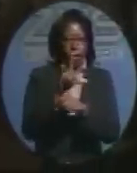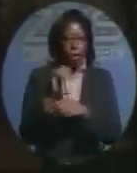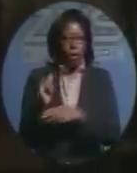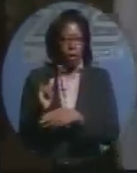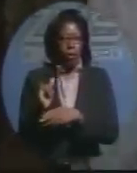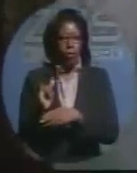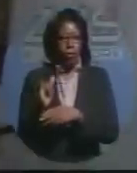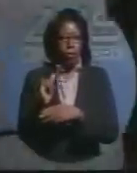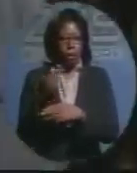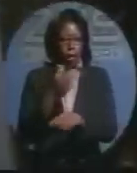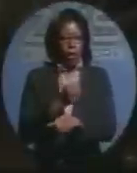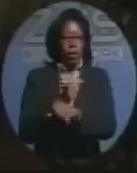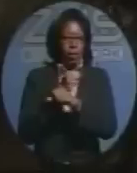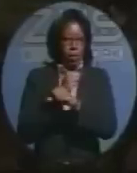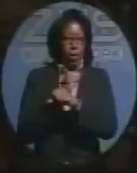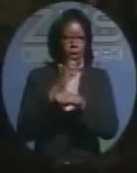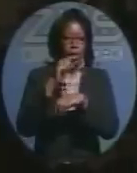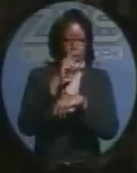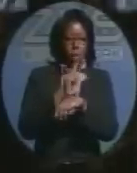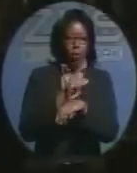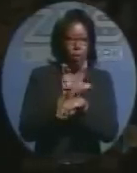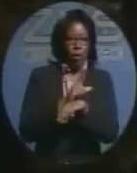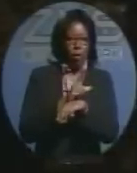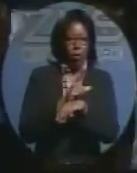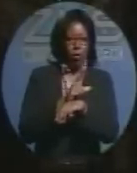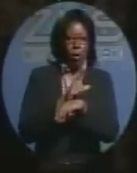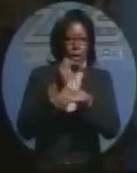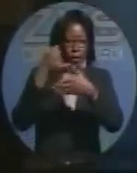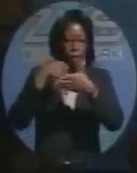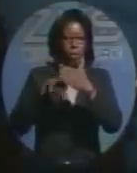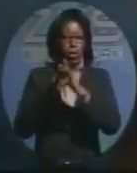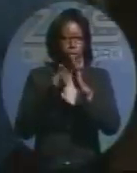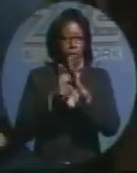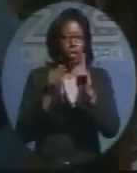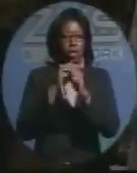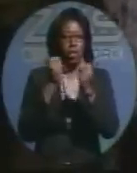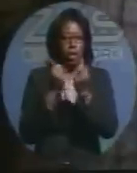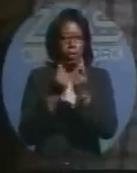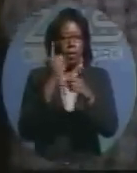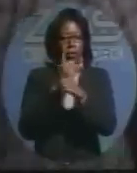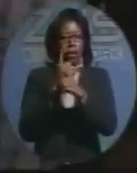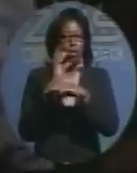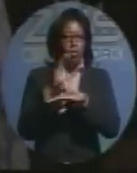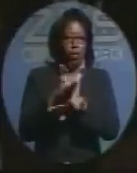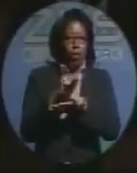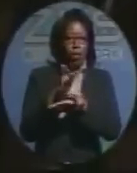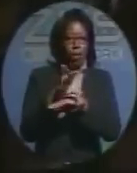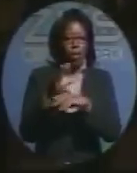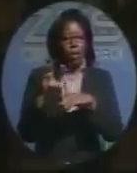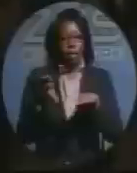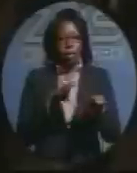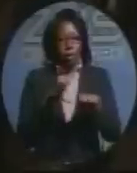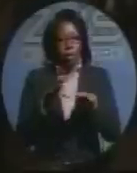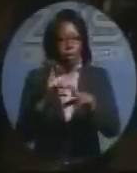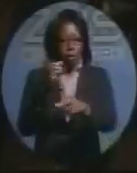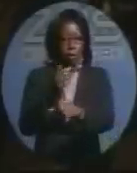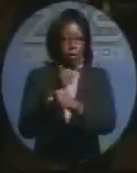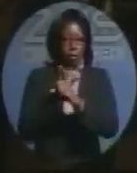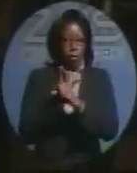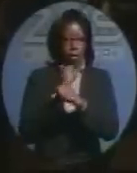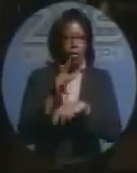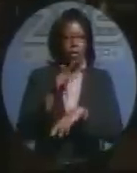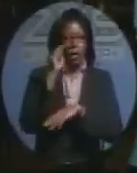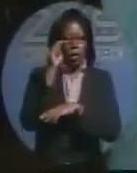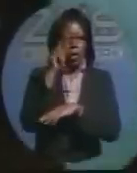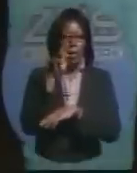apprehension exercise in Eleuthera. Immigration teams, with the assistance of the Royal Bahamas Defense Force, conducted an apprehension exercise in